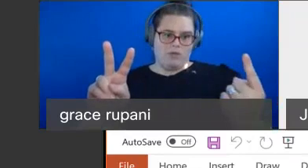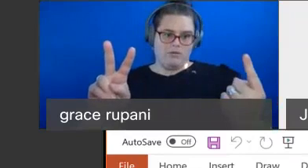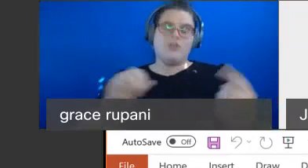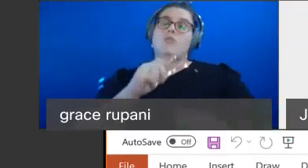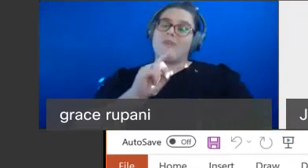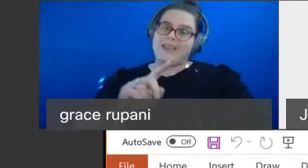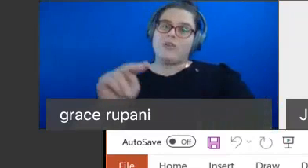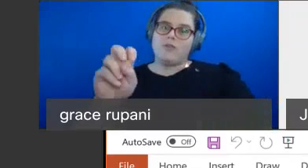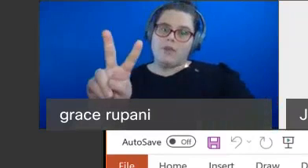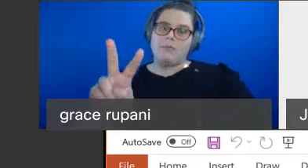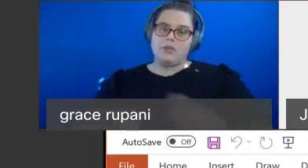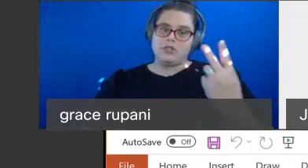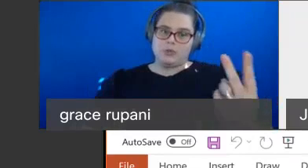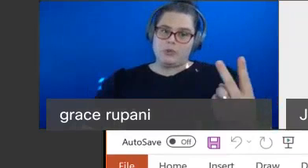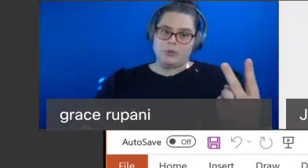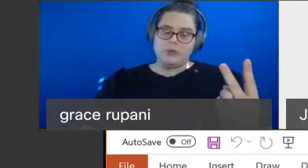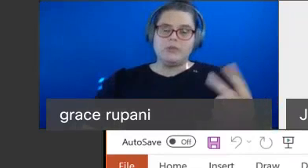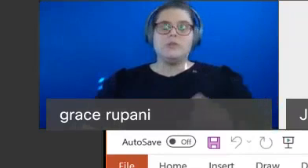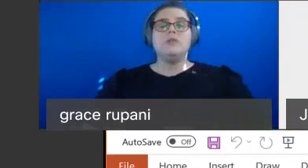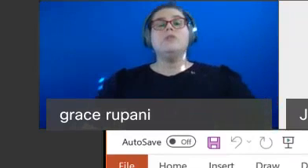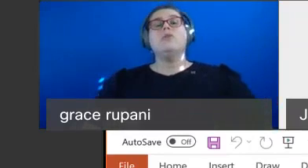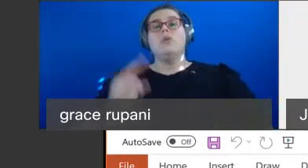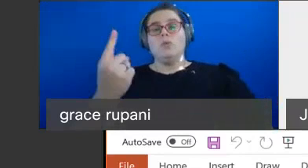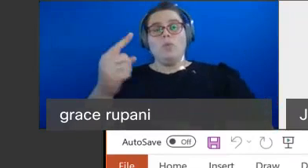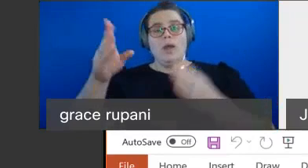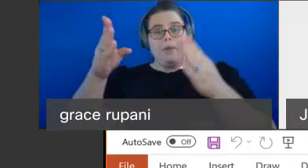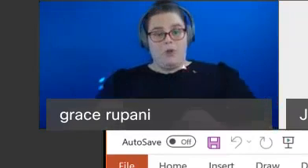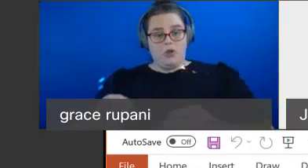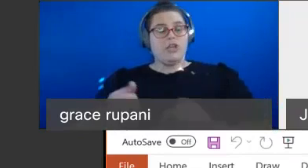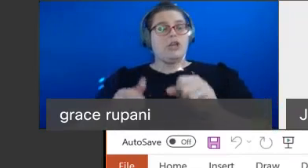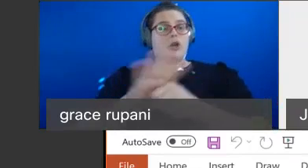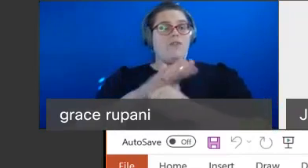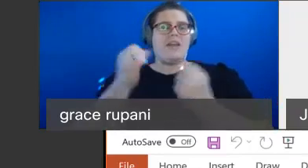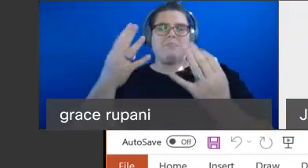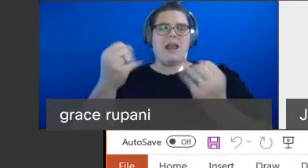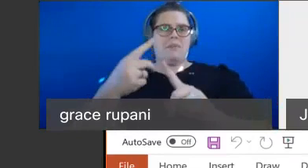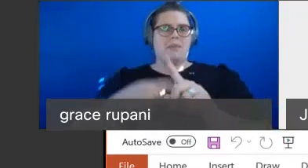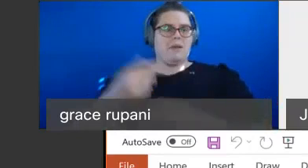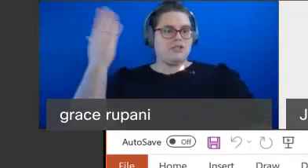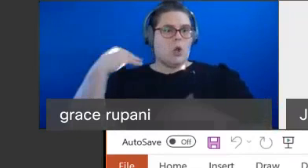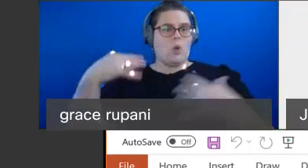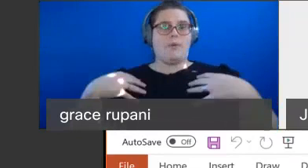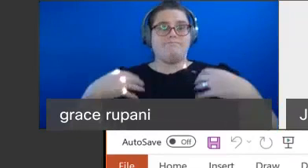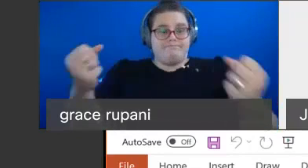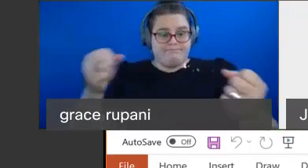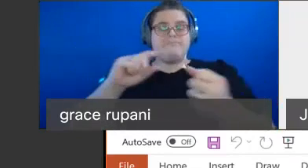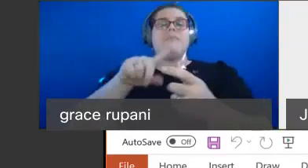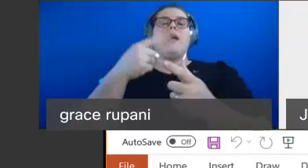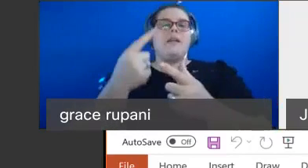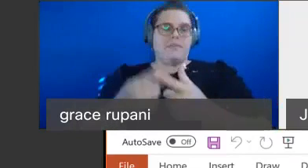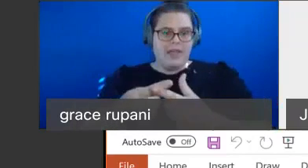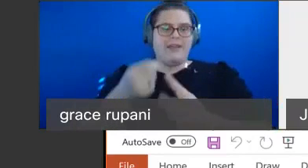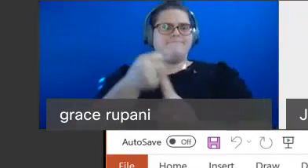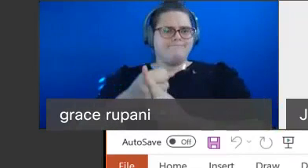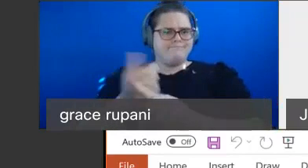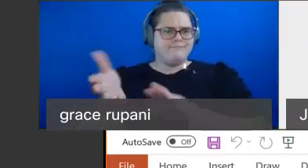One person had COVID months ago and then died in November, so we're awaiting the determination from OCME.